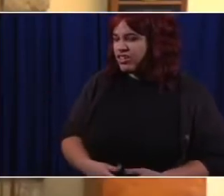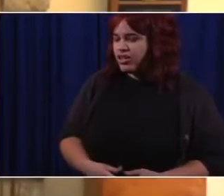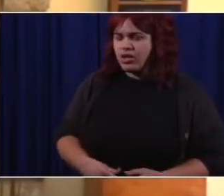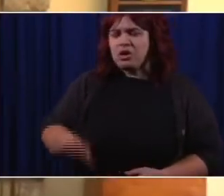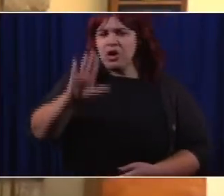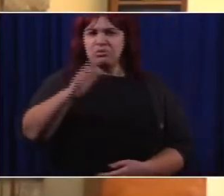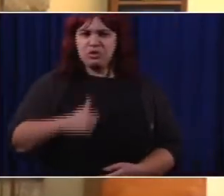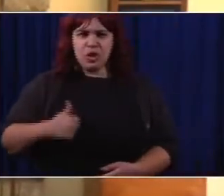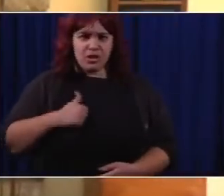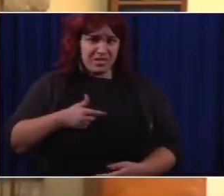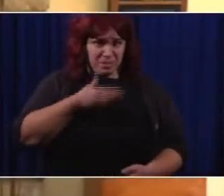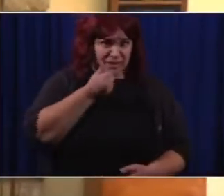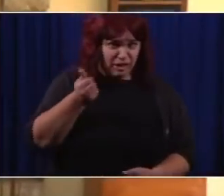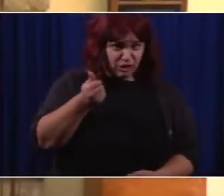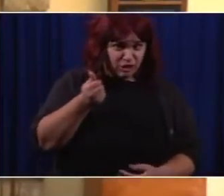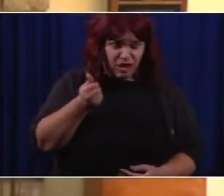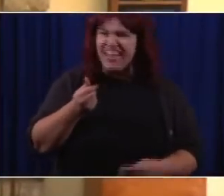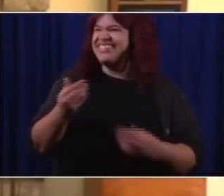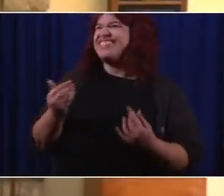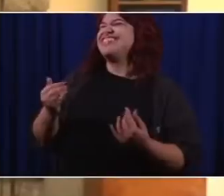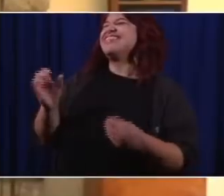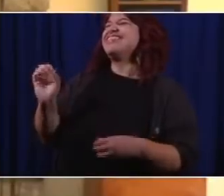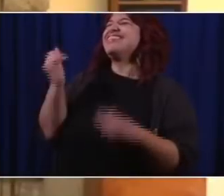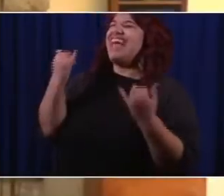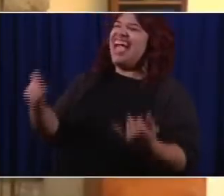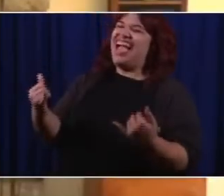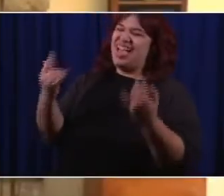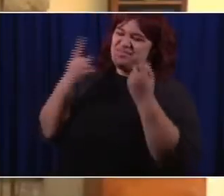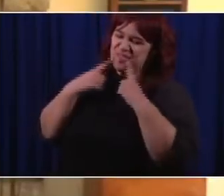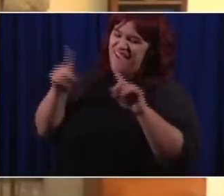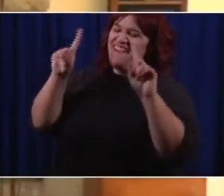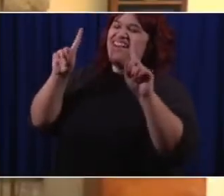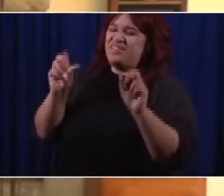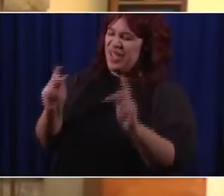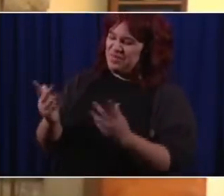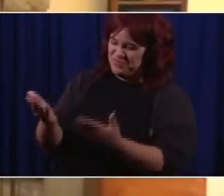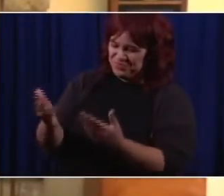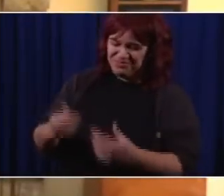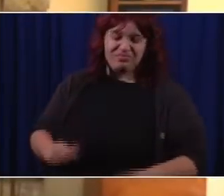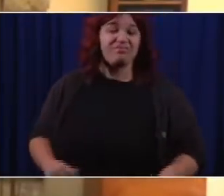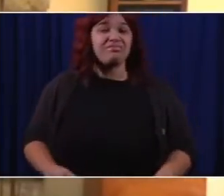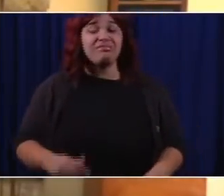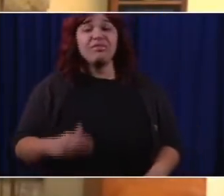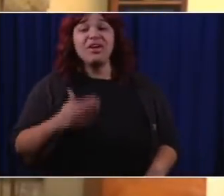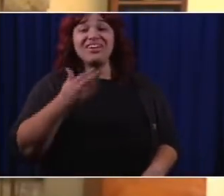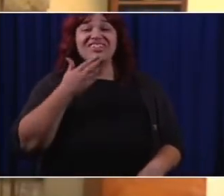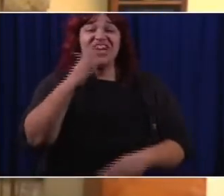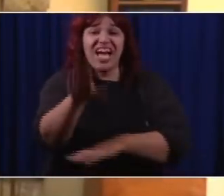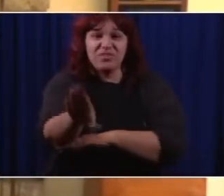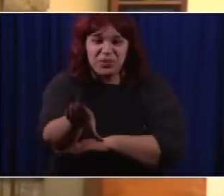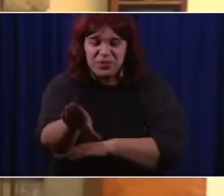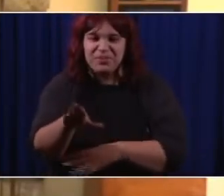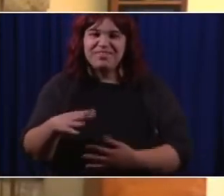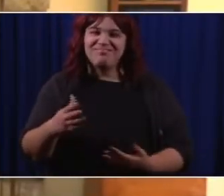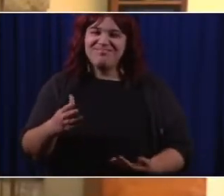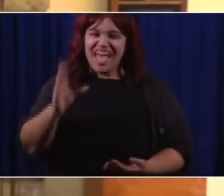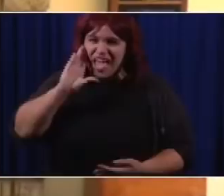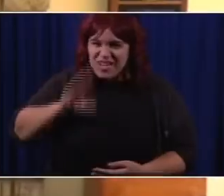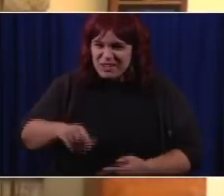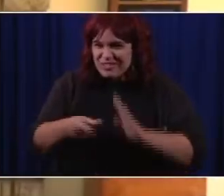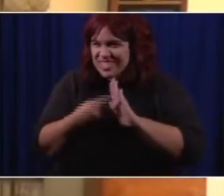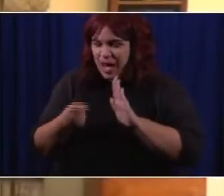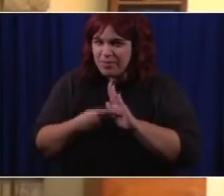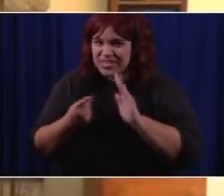Sorry, can you hear me now? Got you now. We got you. Thank you. Good afternoon to you. I know it probably feels sometimes like you don't have a lot